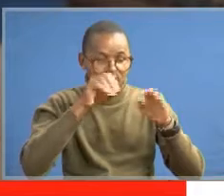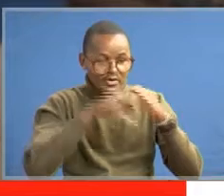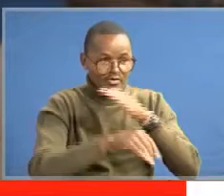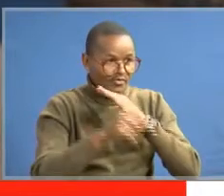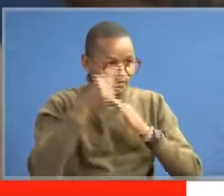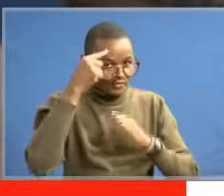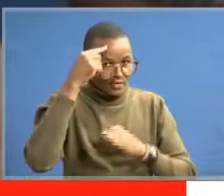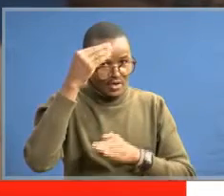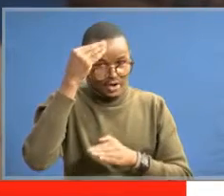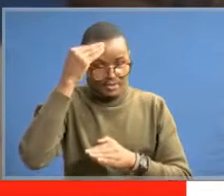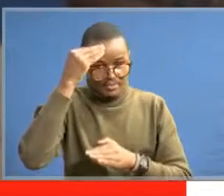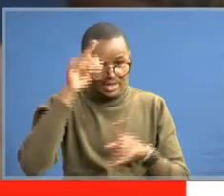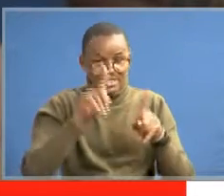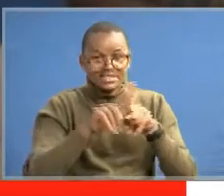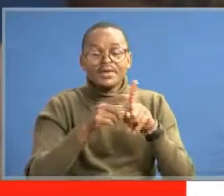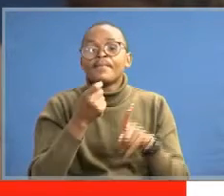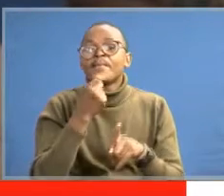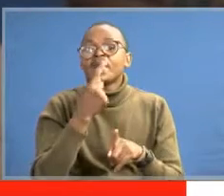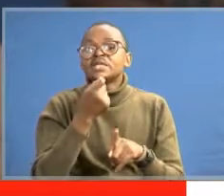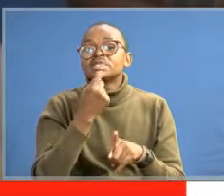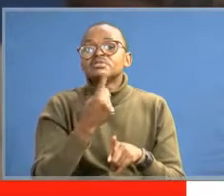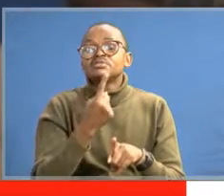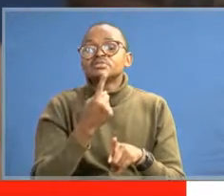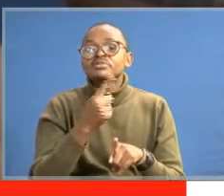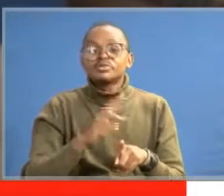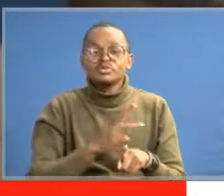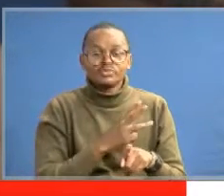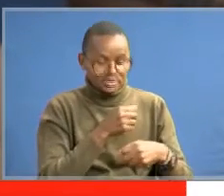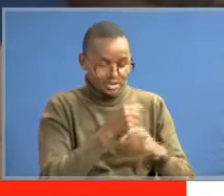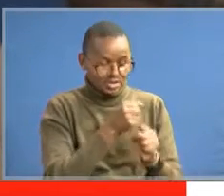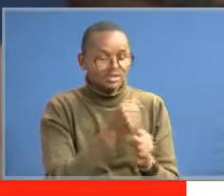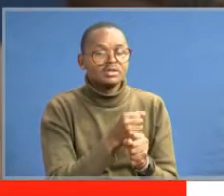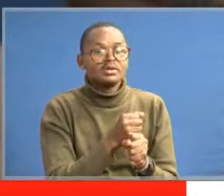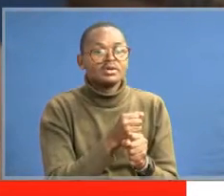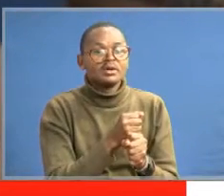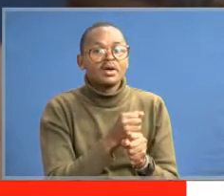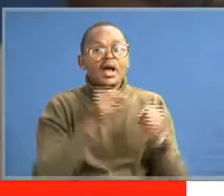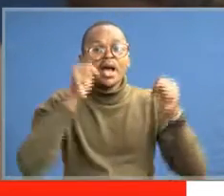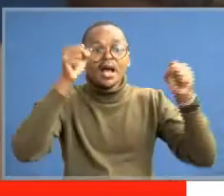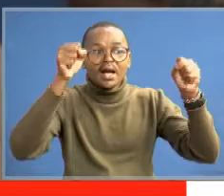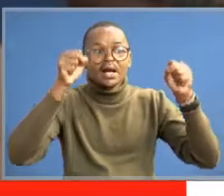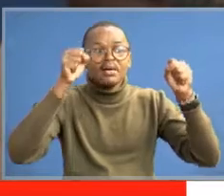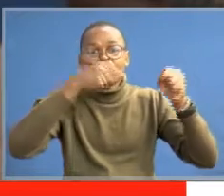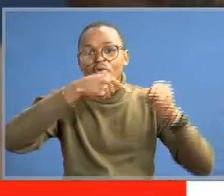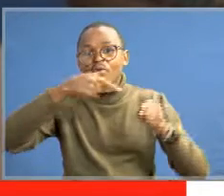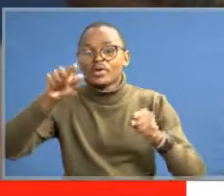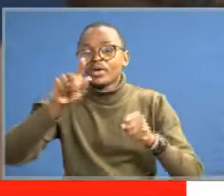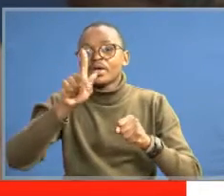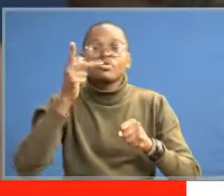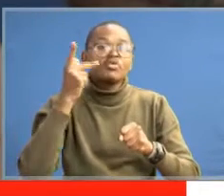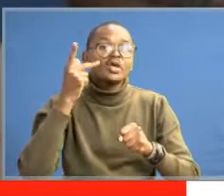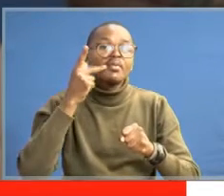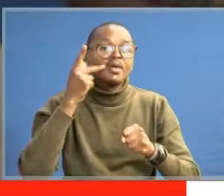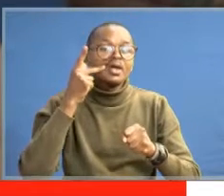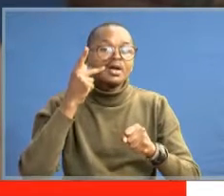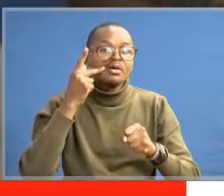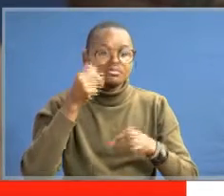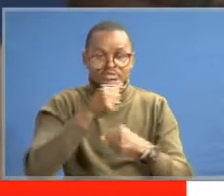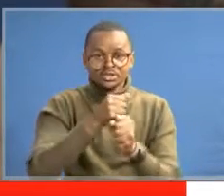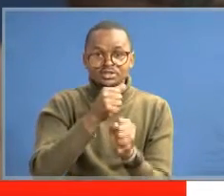for education and medicine. We carried out a campaign whereby we went to Kibera and put on headsets